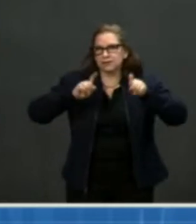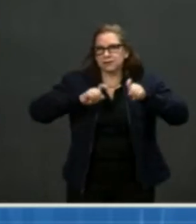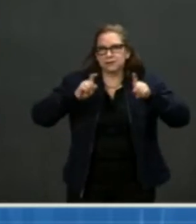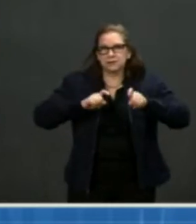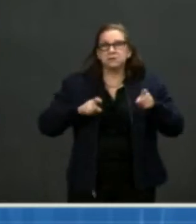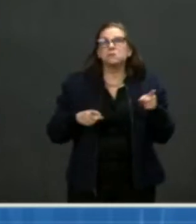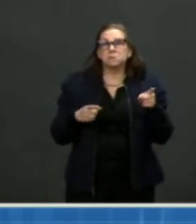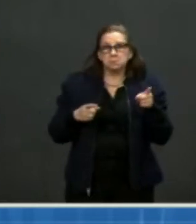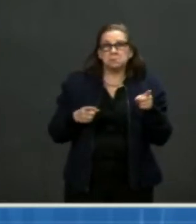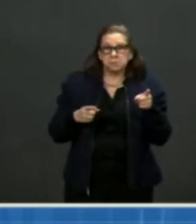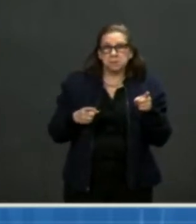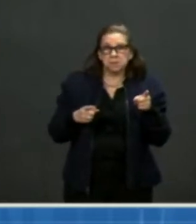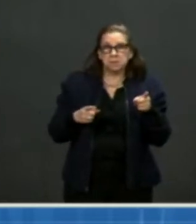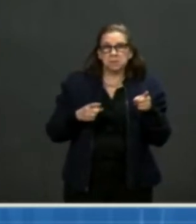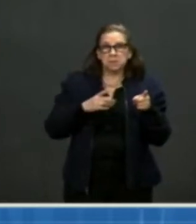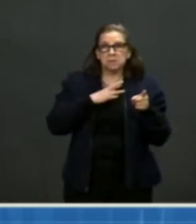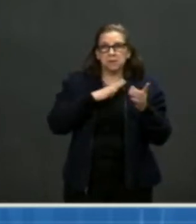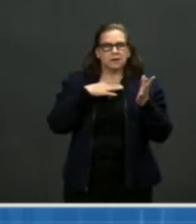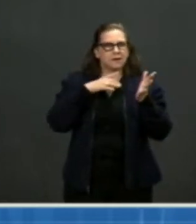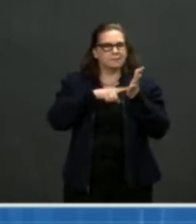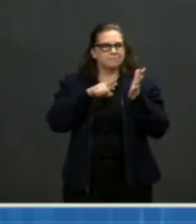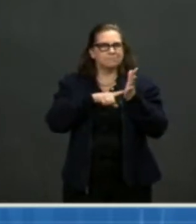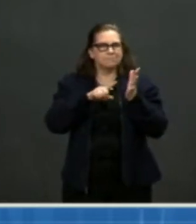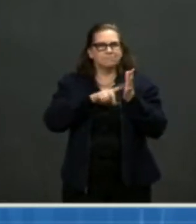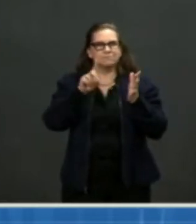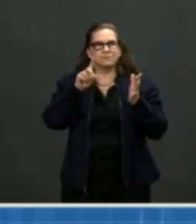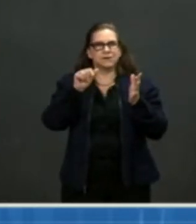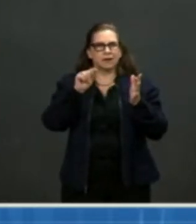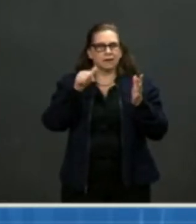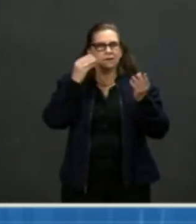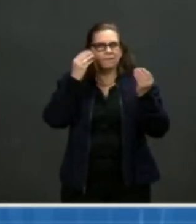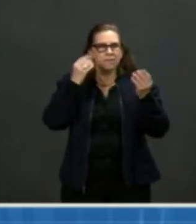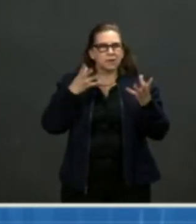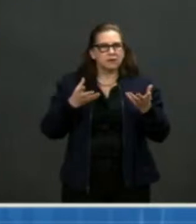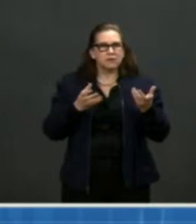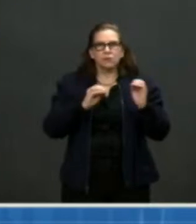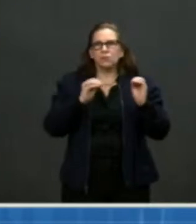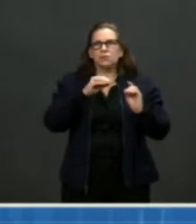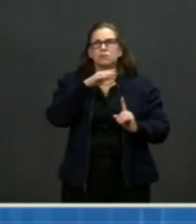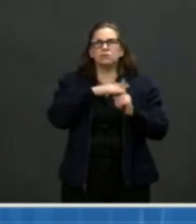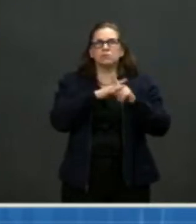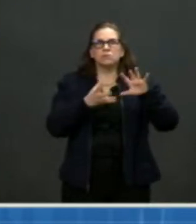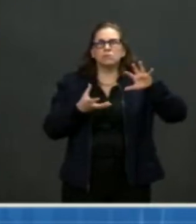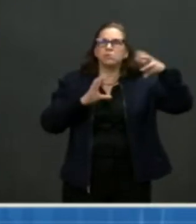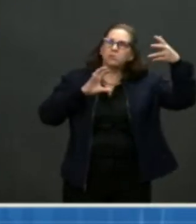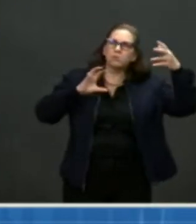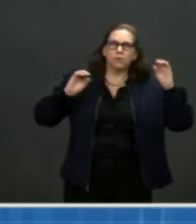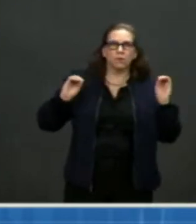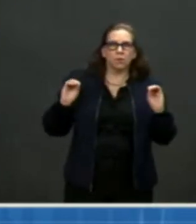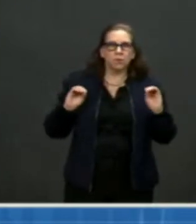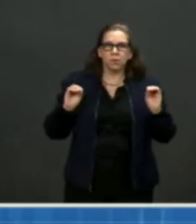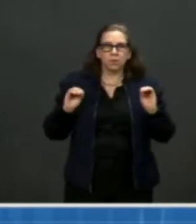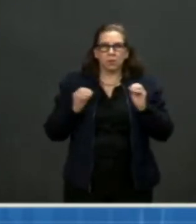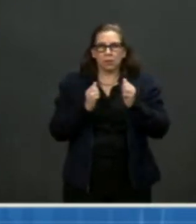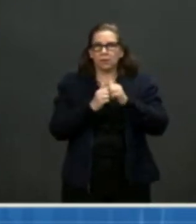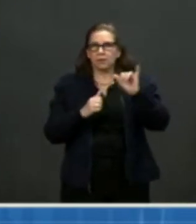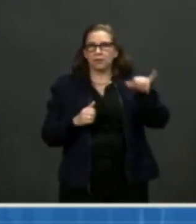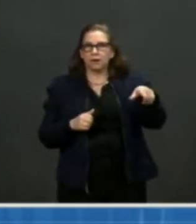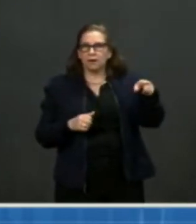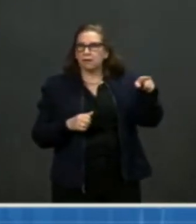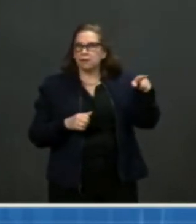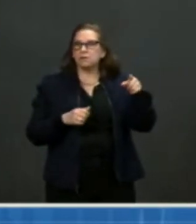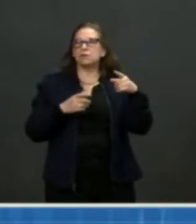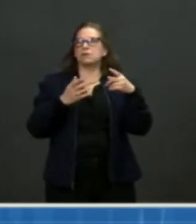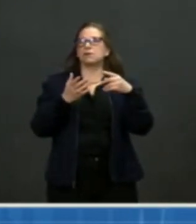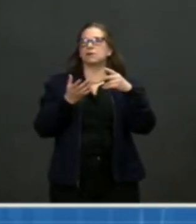venous thrombosis revealed no events in this study. Next slide. The United States government has played a